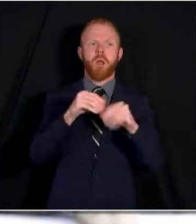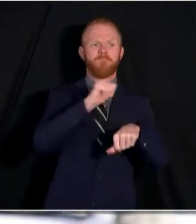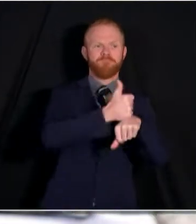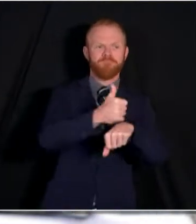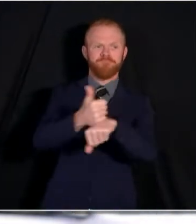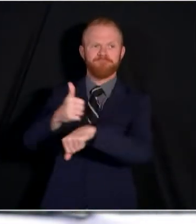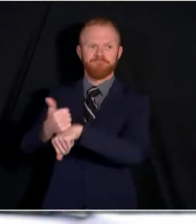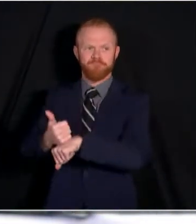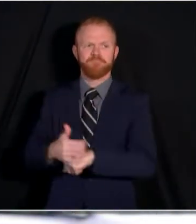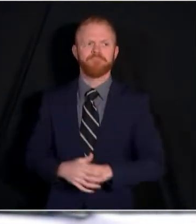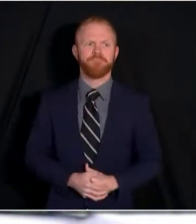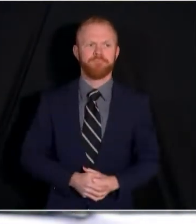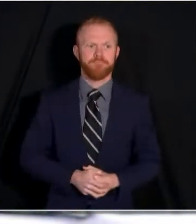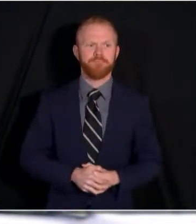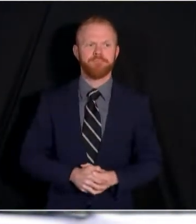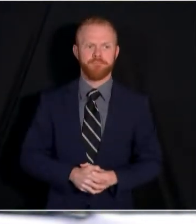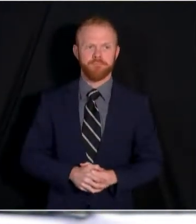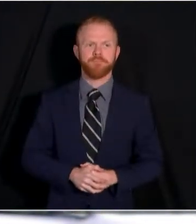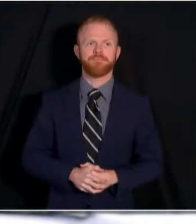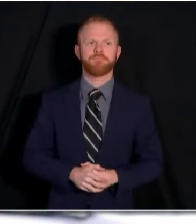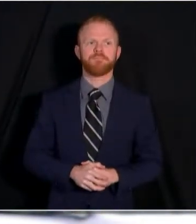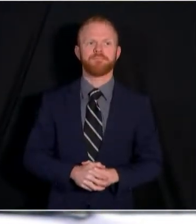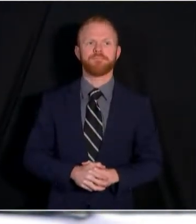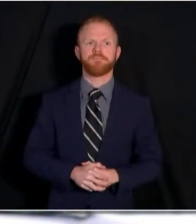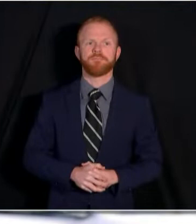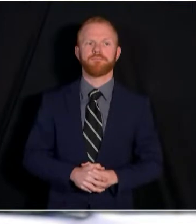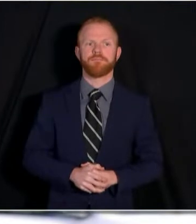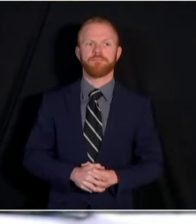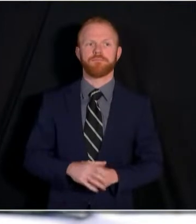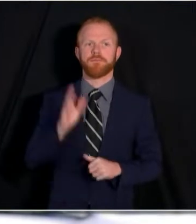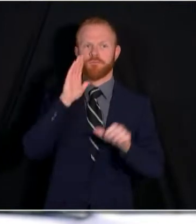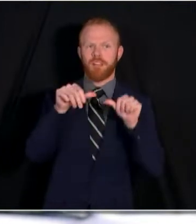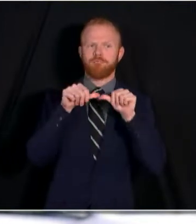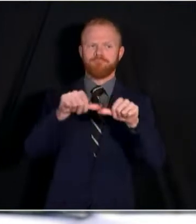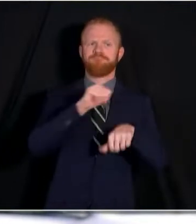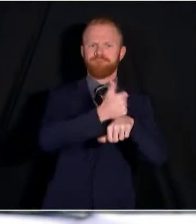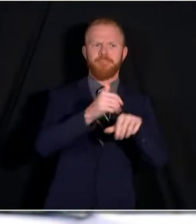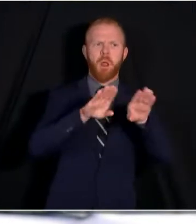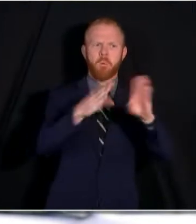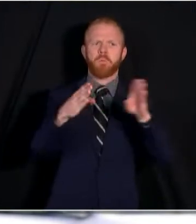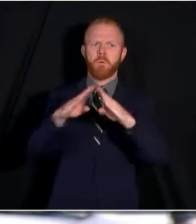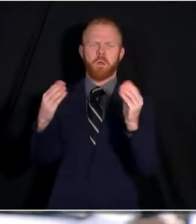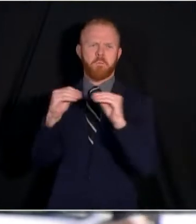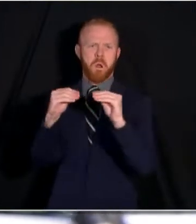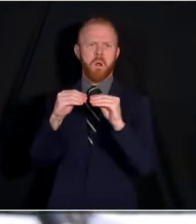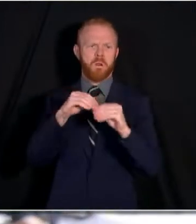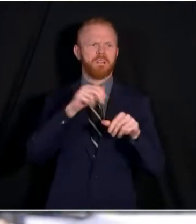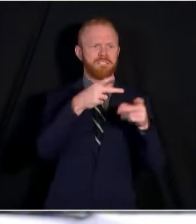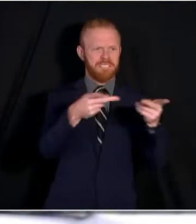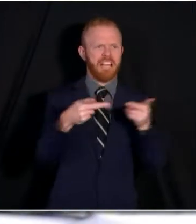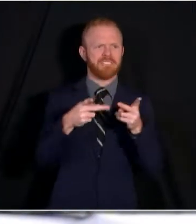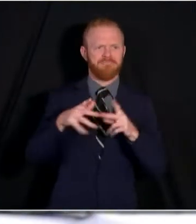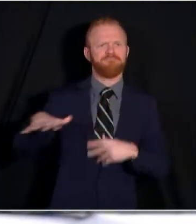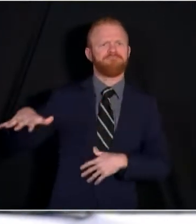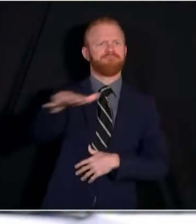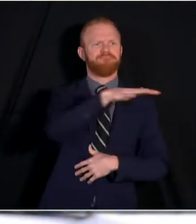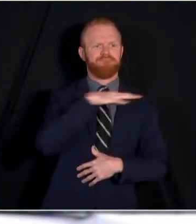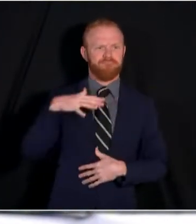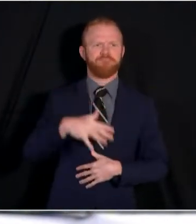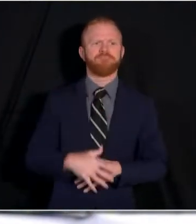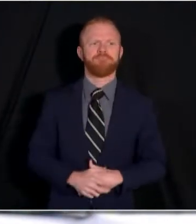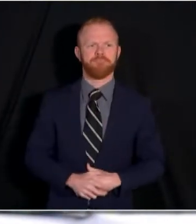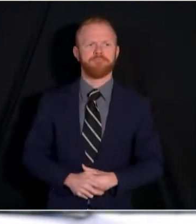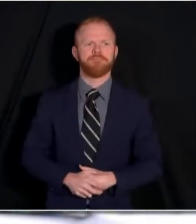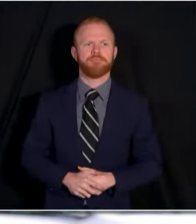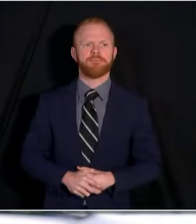there. We'll continue to open sites across the country to have large community vaccination centers. In addition